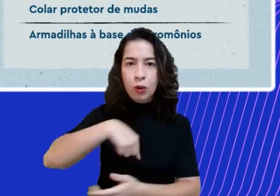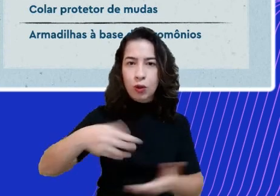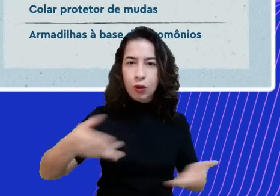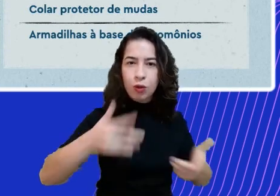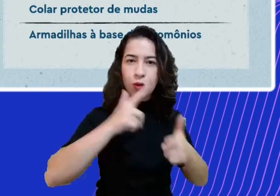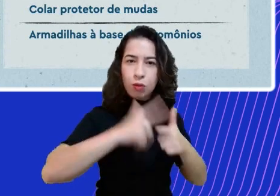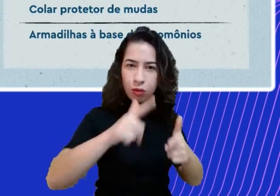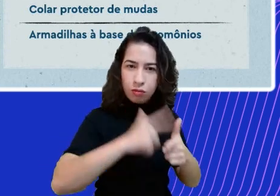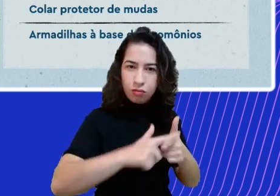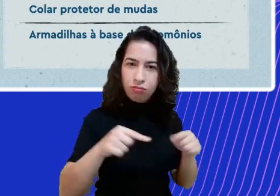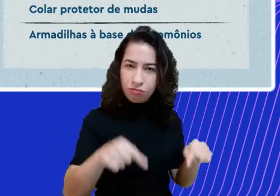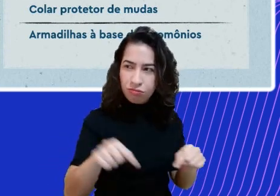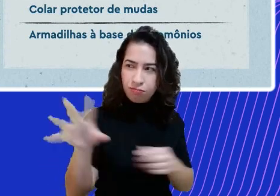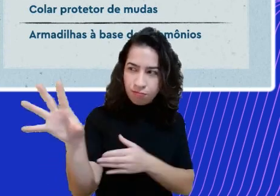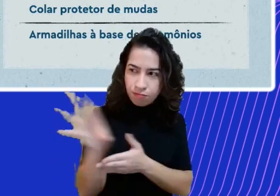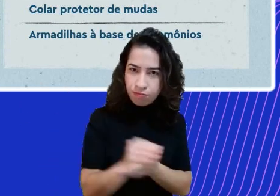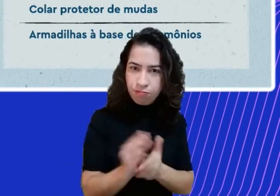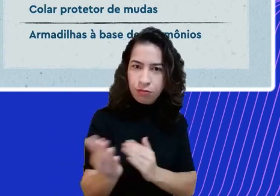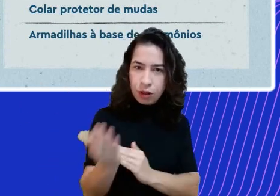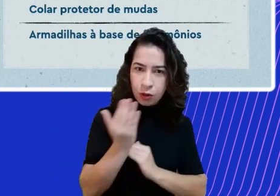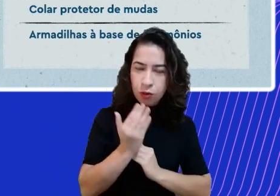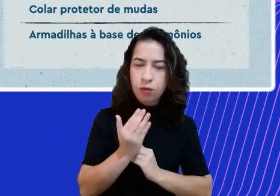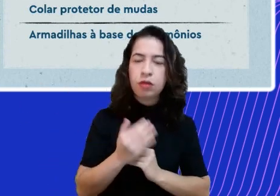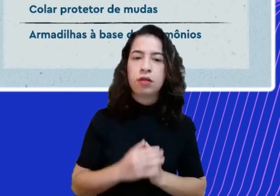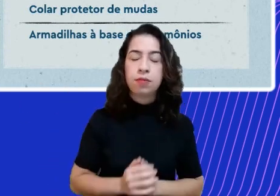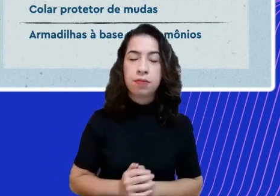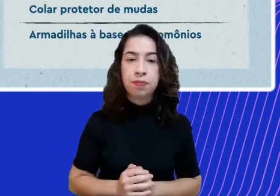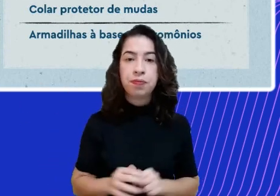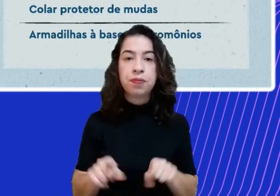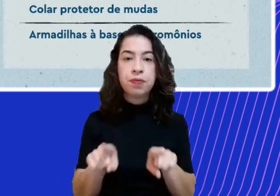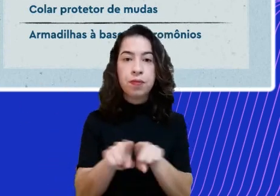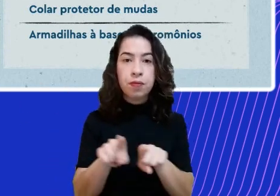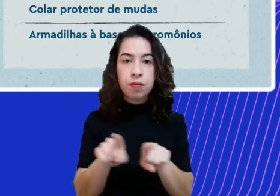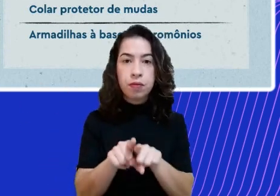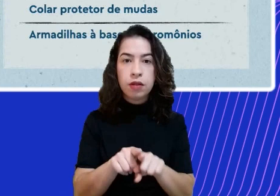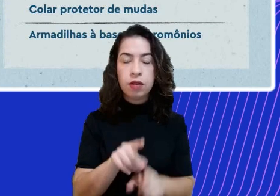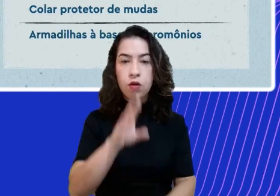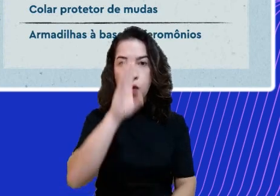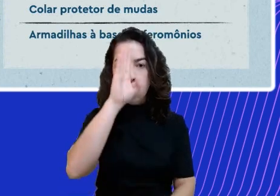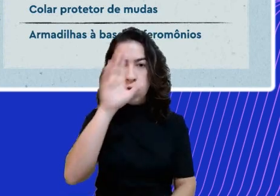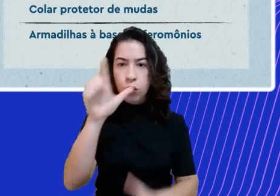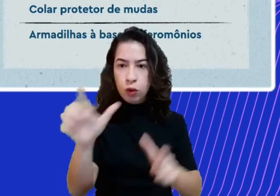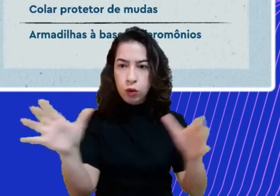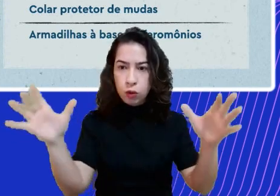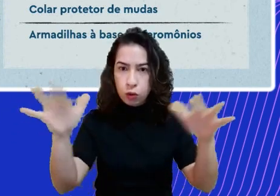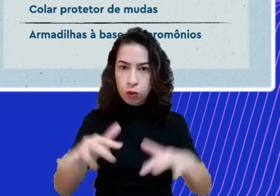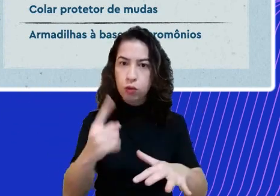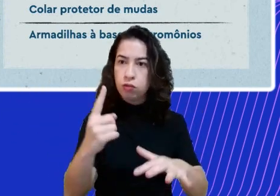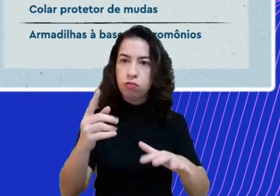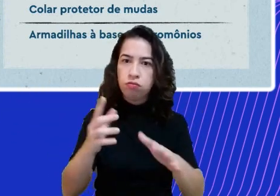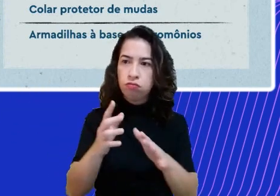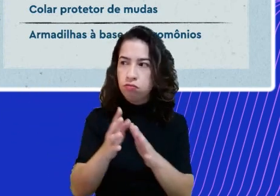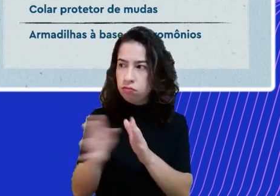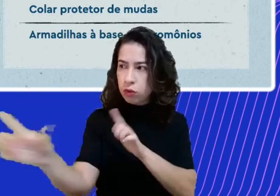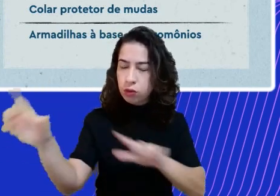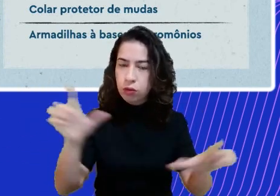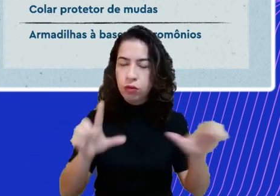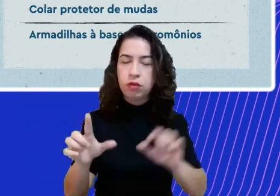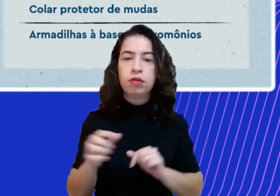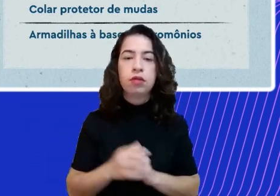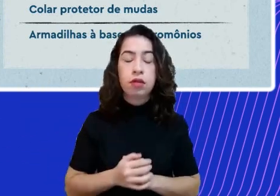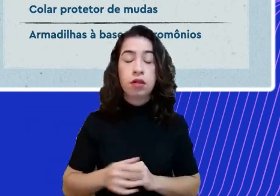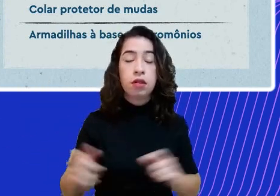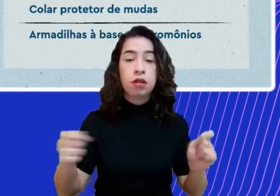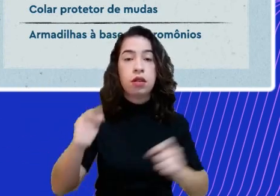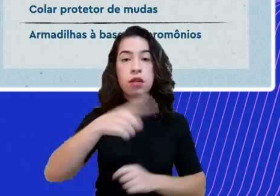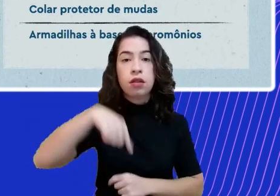want to understand nowadays? Decentralization, this is the big word for this 21st century. If there's something that we